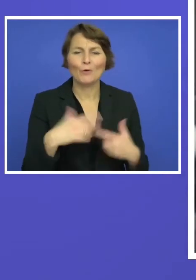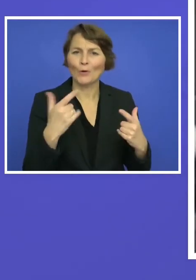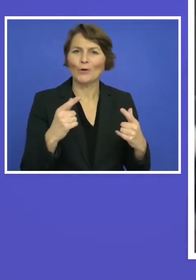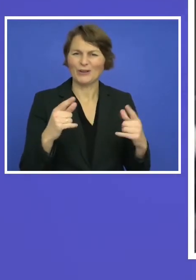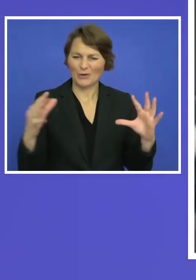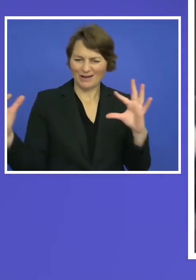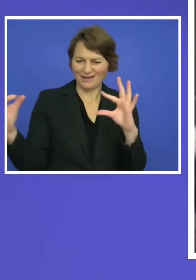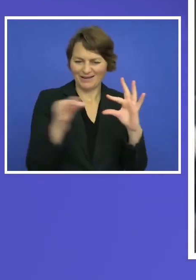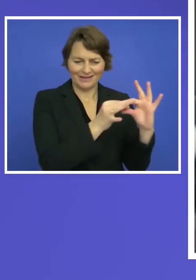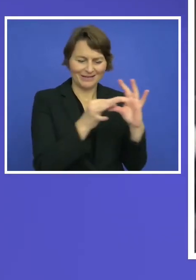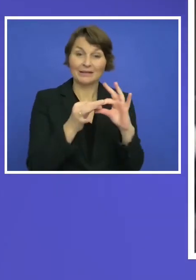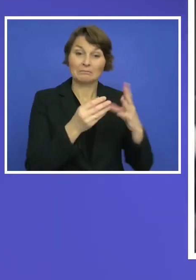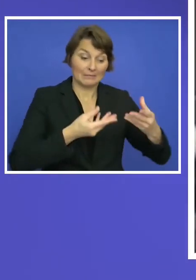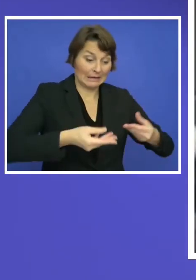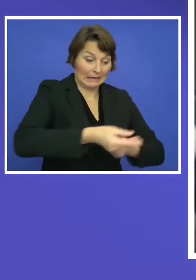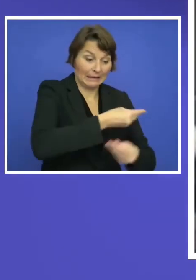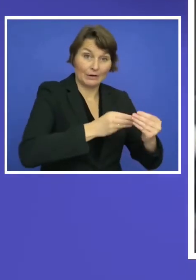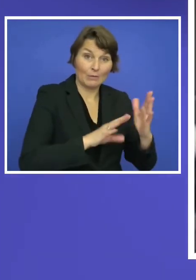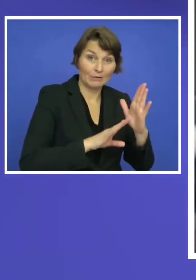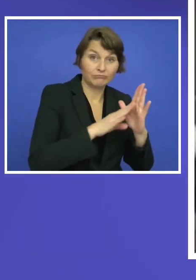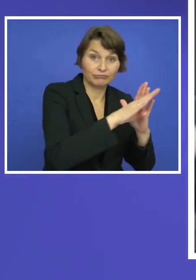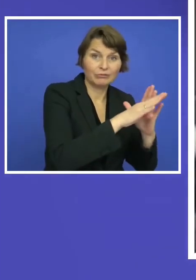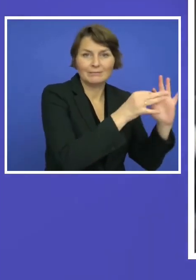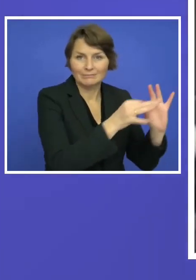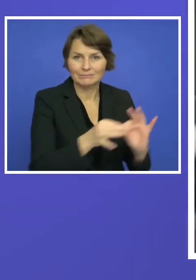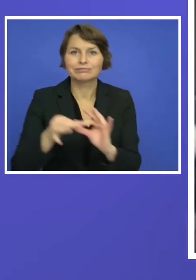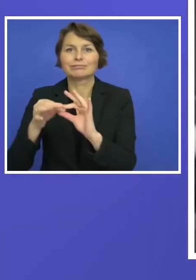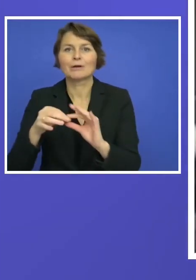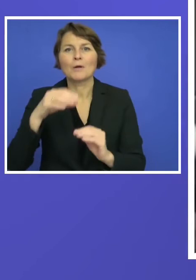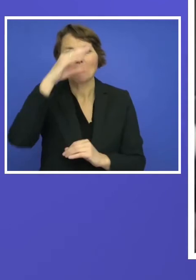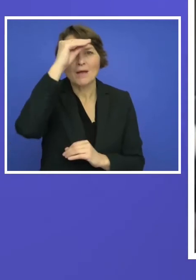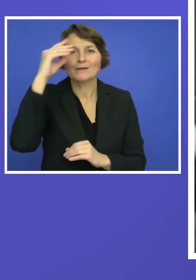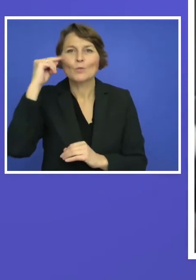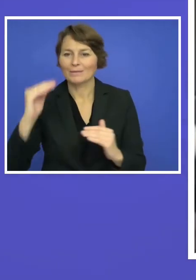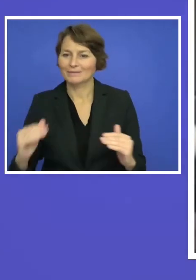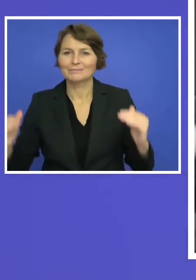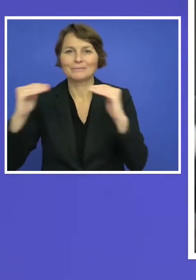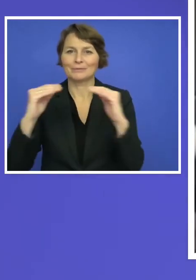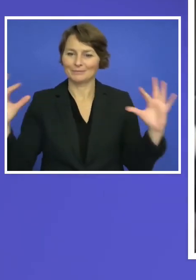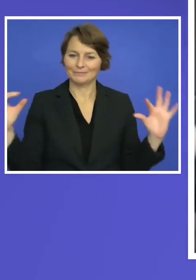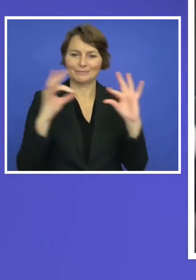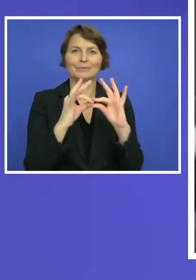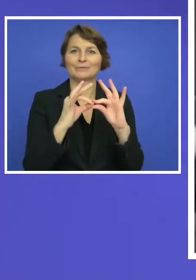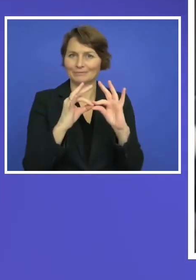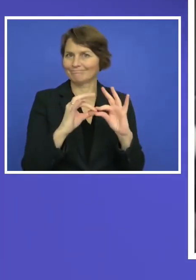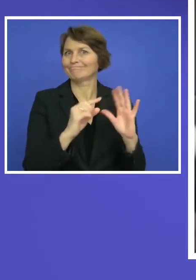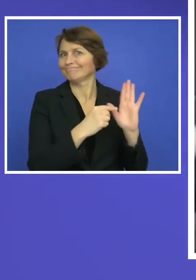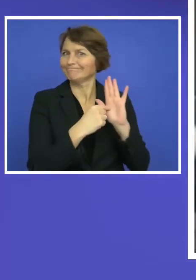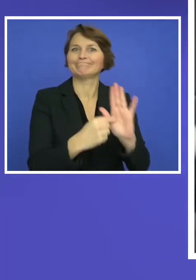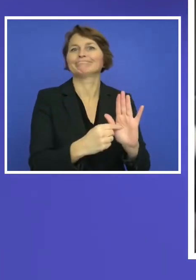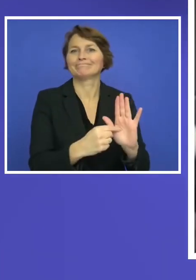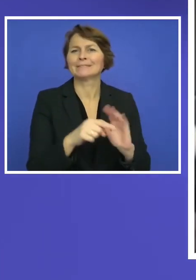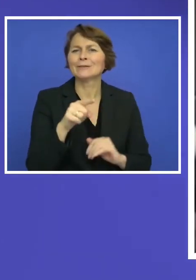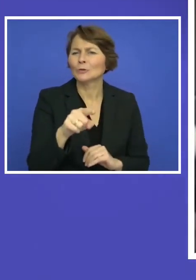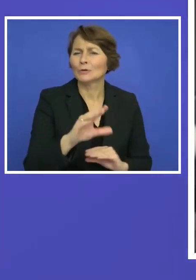economic development and gender, and particularly being very insightful about having set targets and policies when it